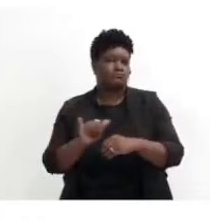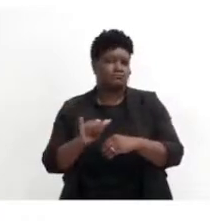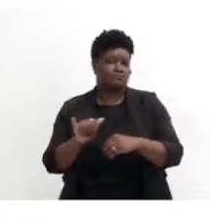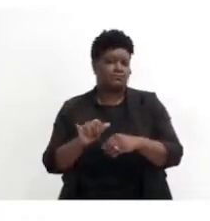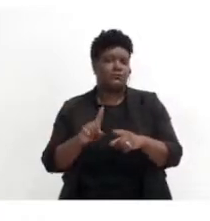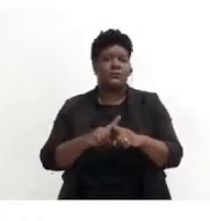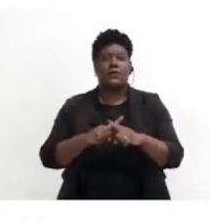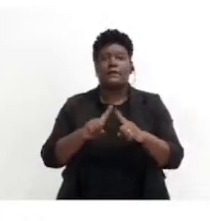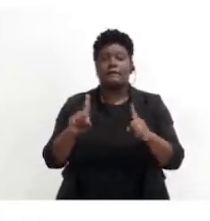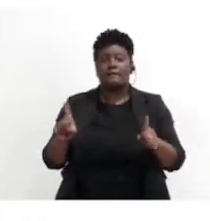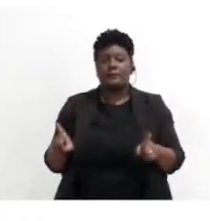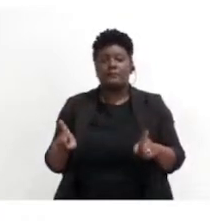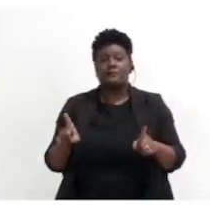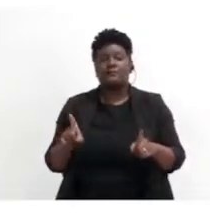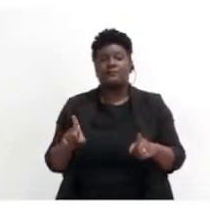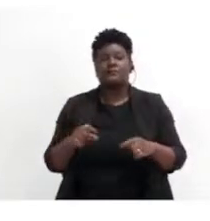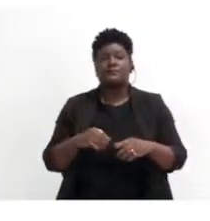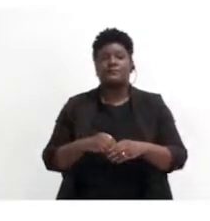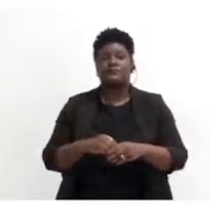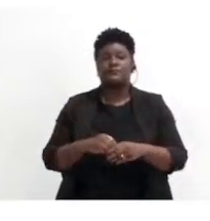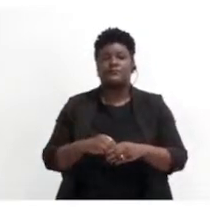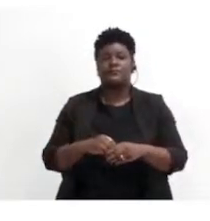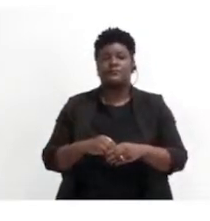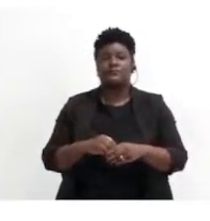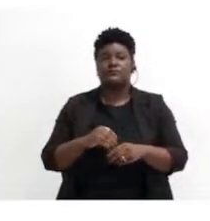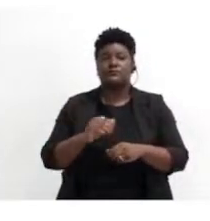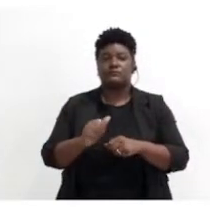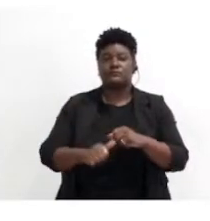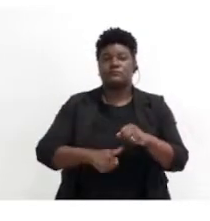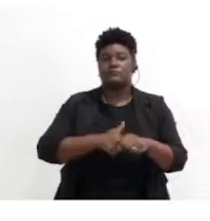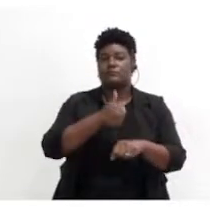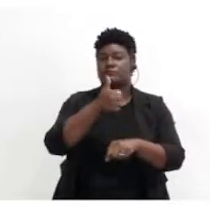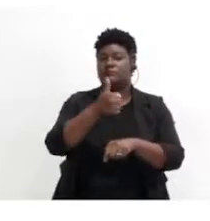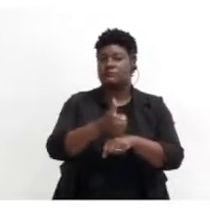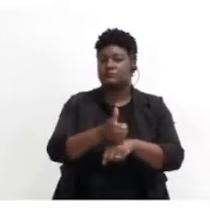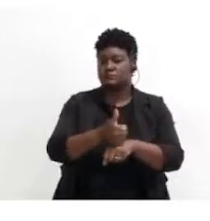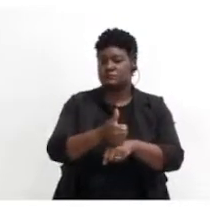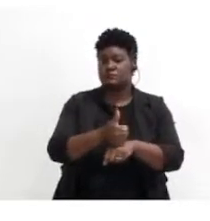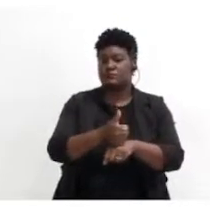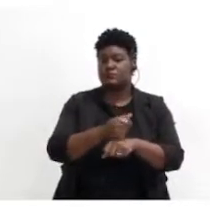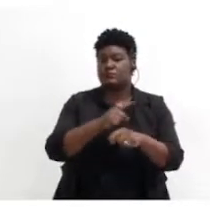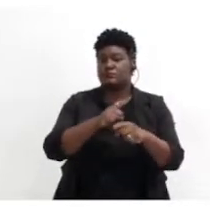fit on the chip. So this fan-out process was